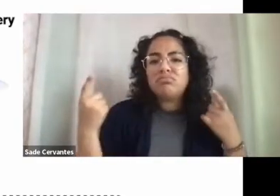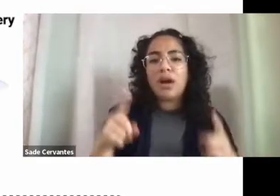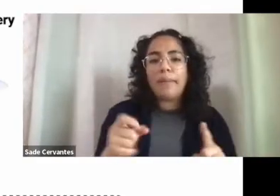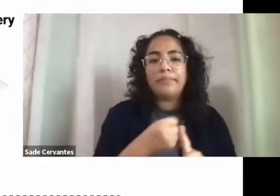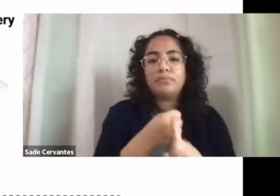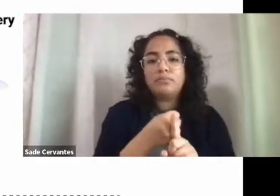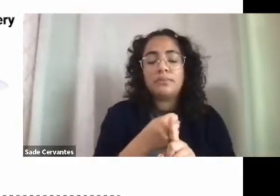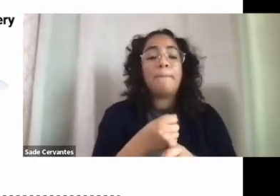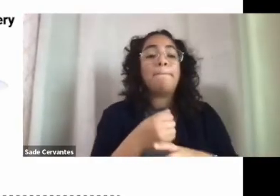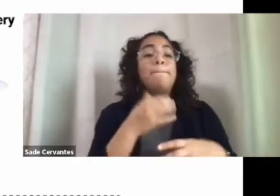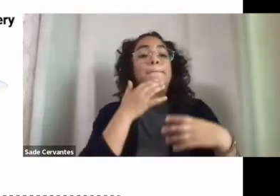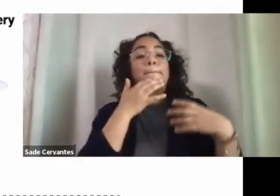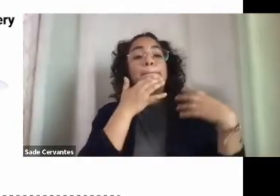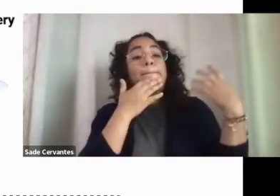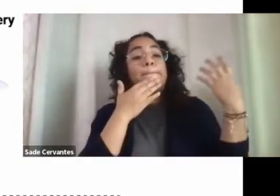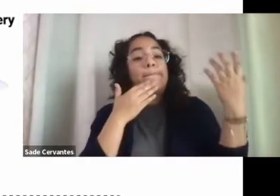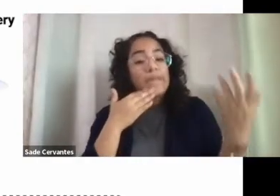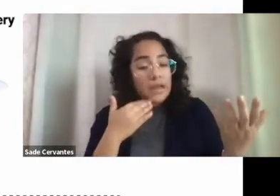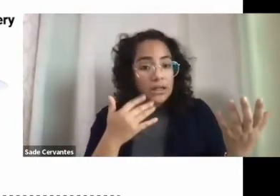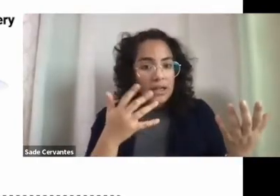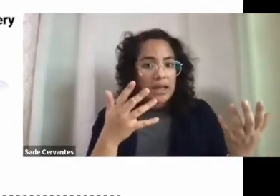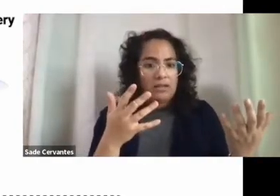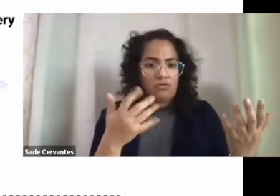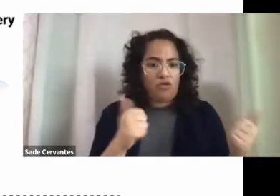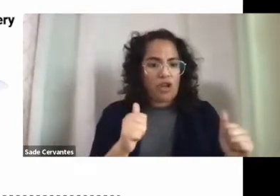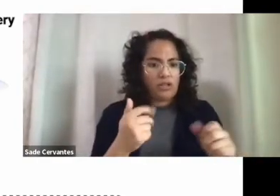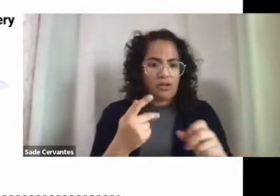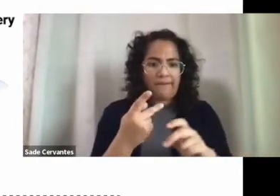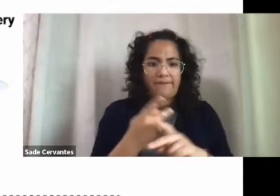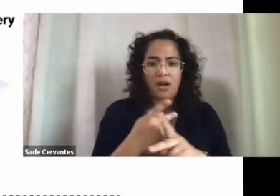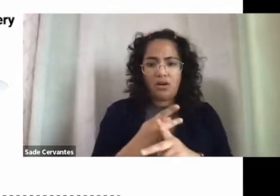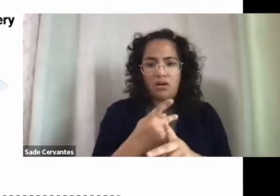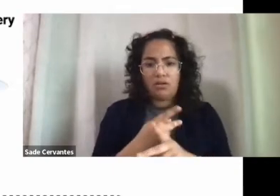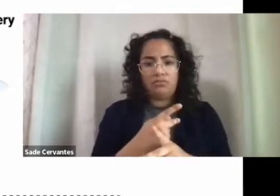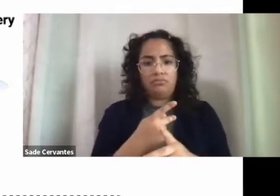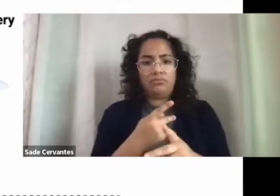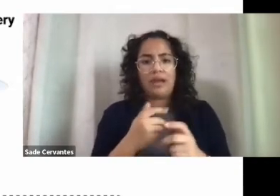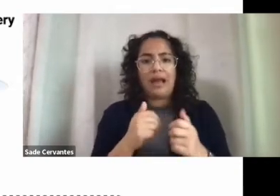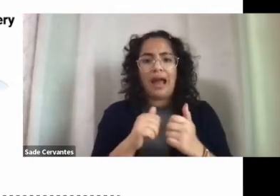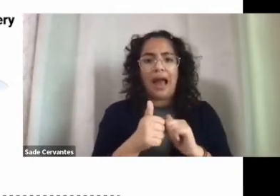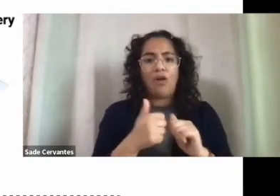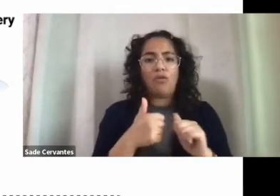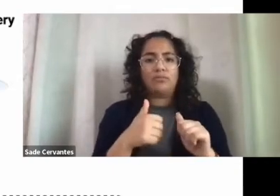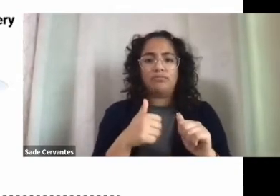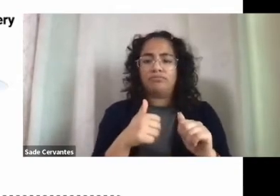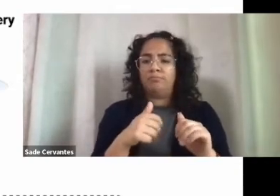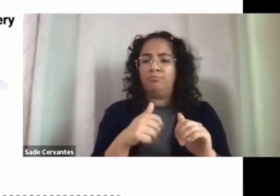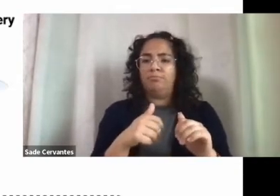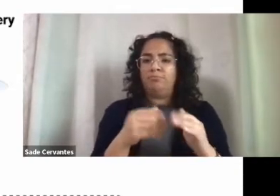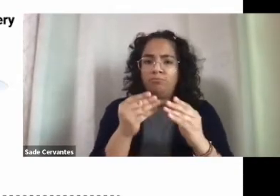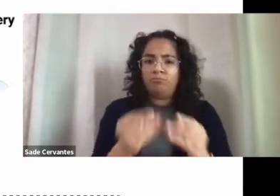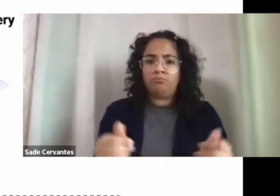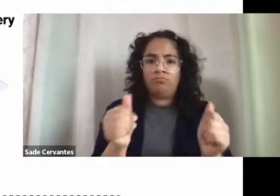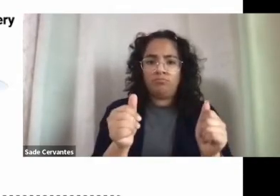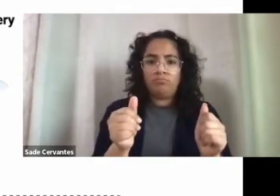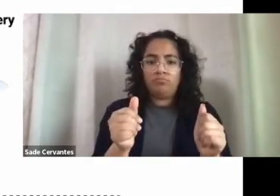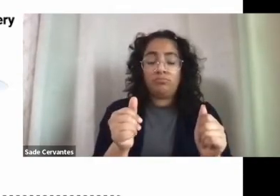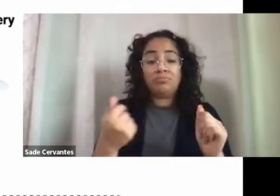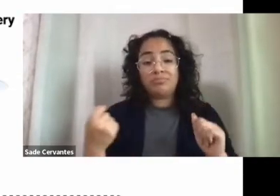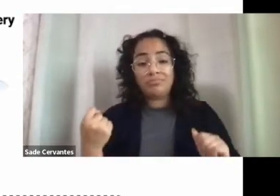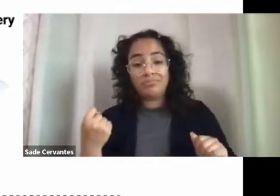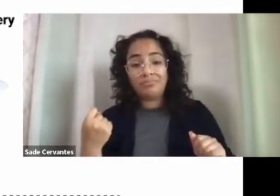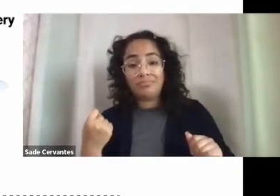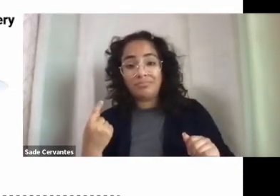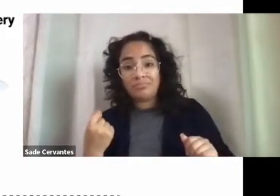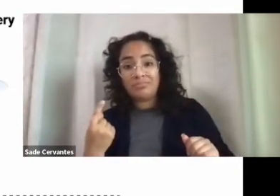then what the efforts are to figure out how to potentially treat this, with the caveat that there are